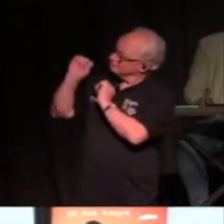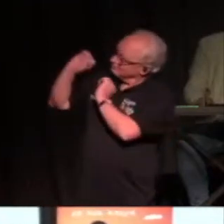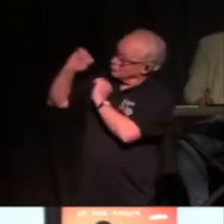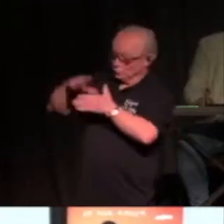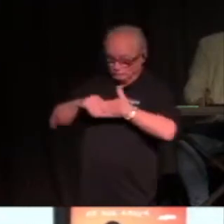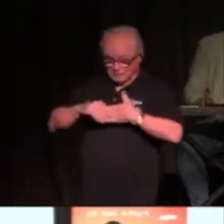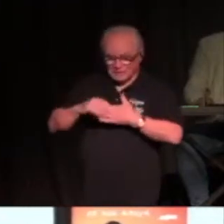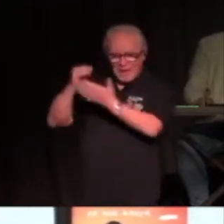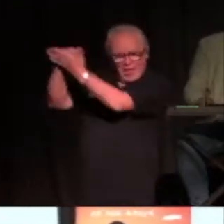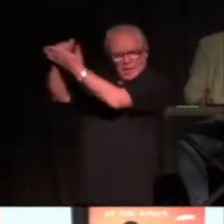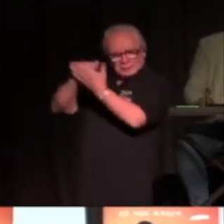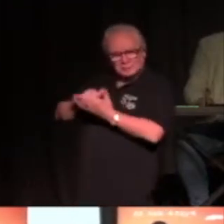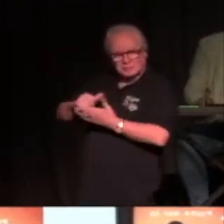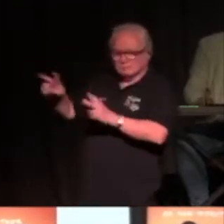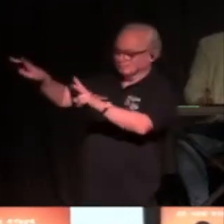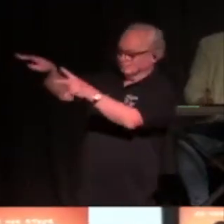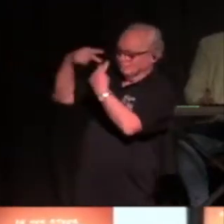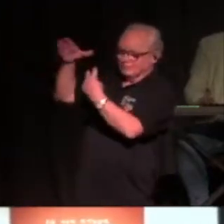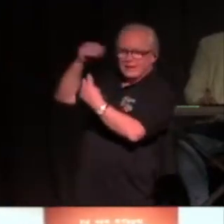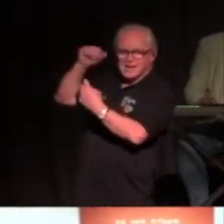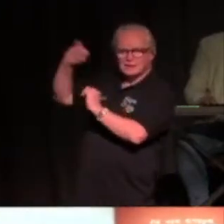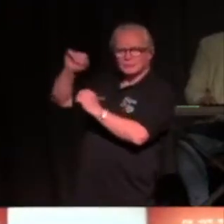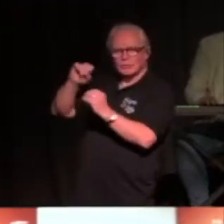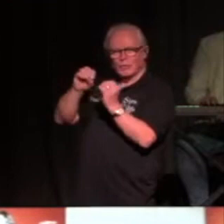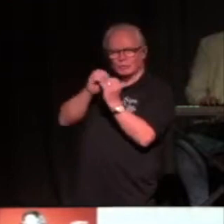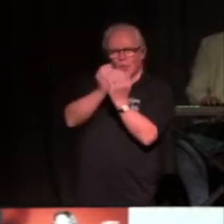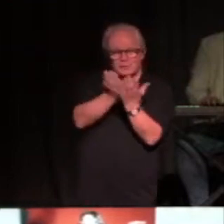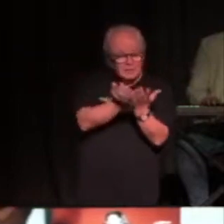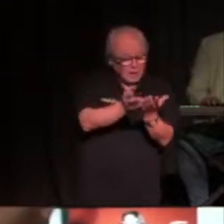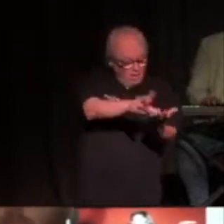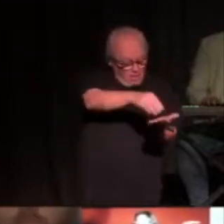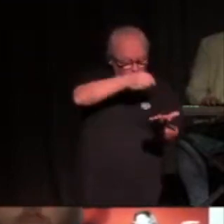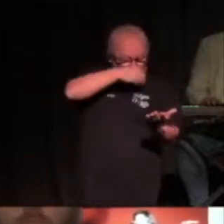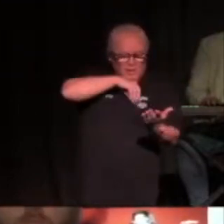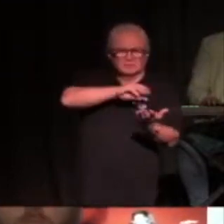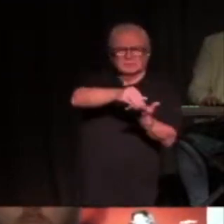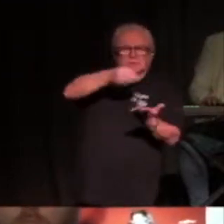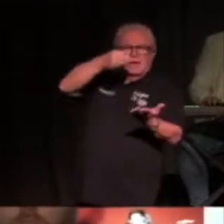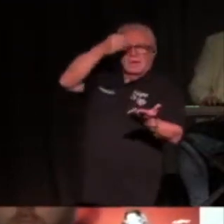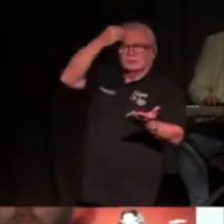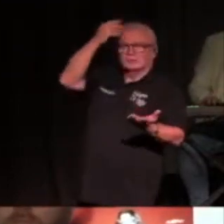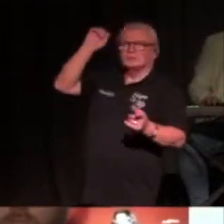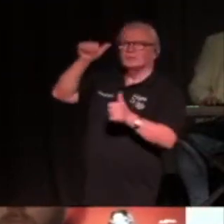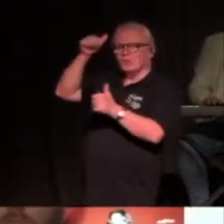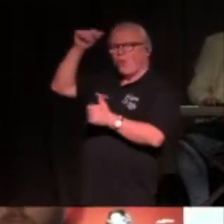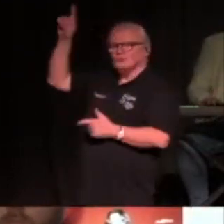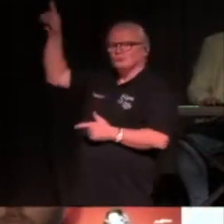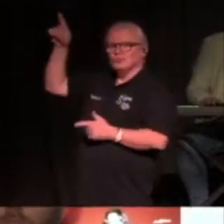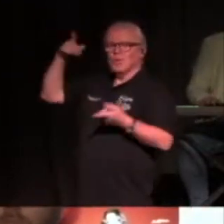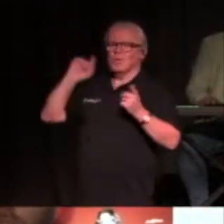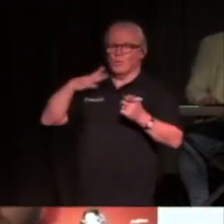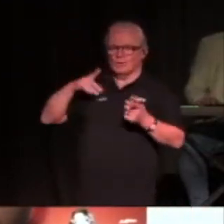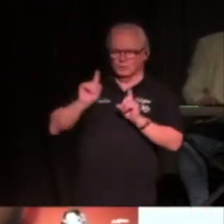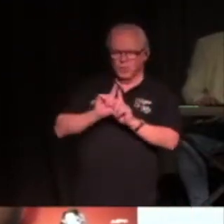Help us to hear your word, Lord. Help us to hear. Open up our spiritual ears, Lord, and our spiritual heart, that we might know you and walk with